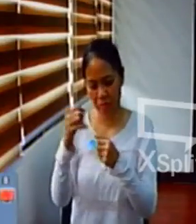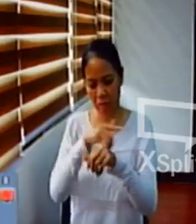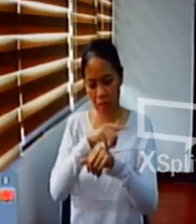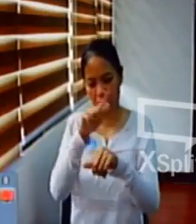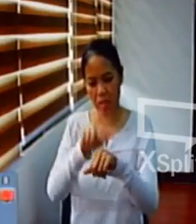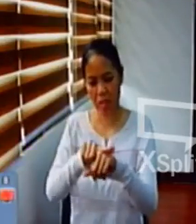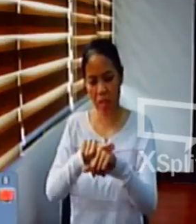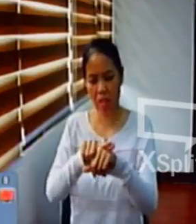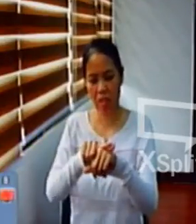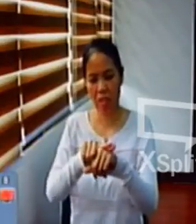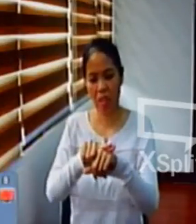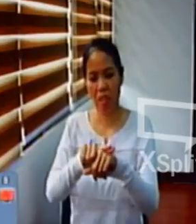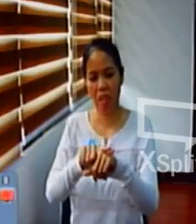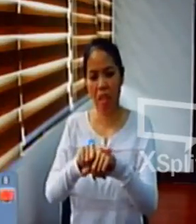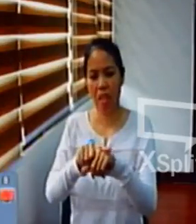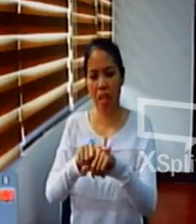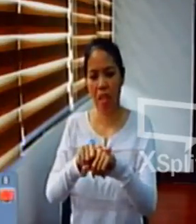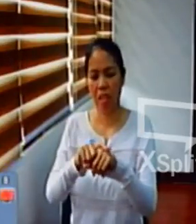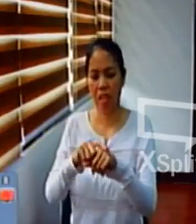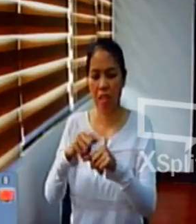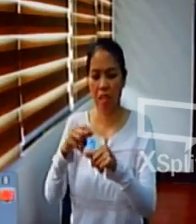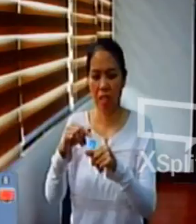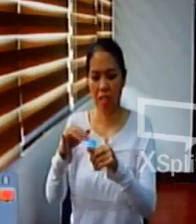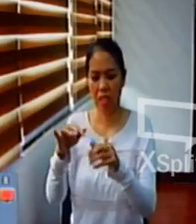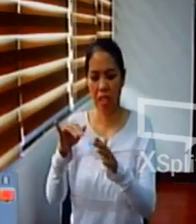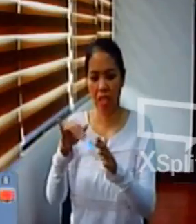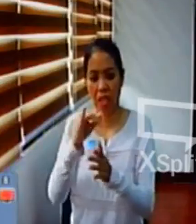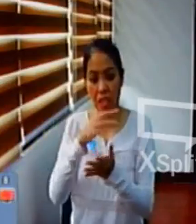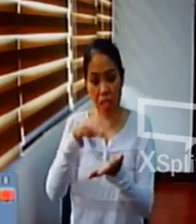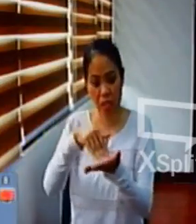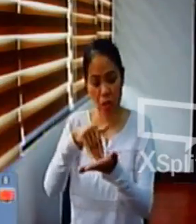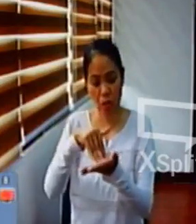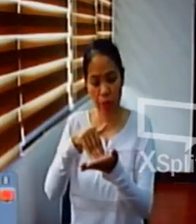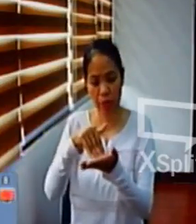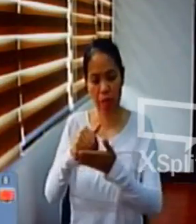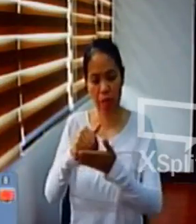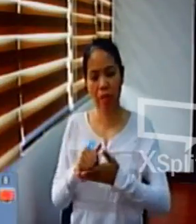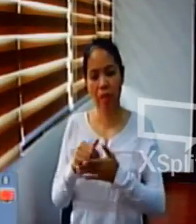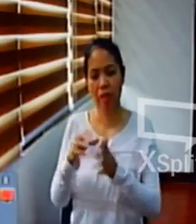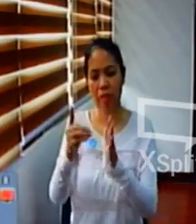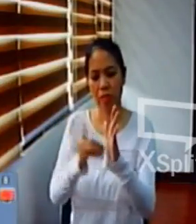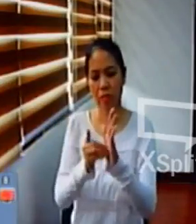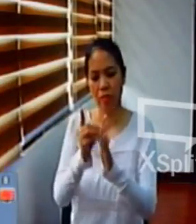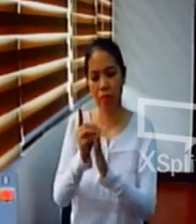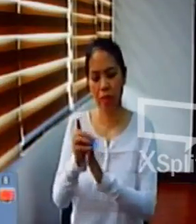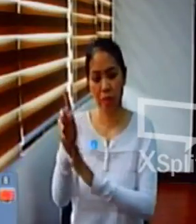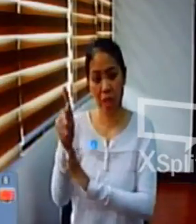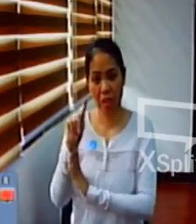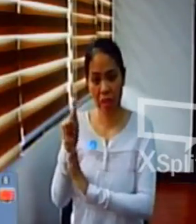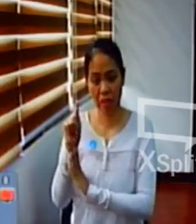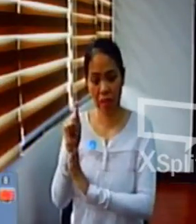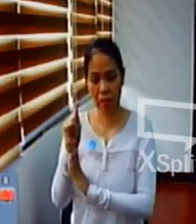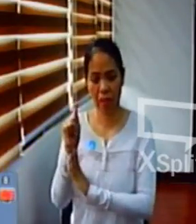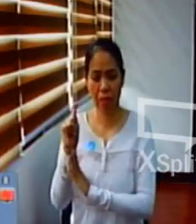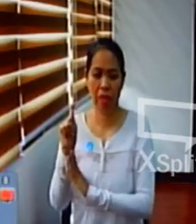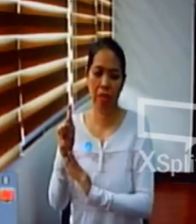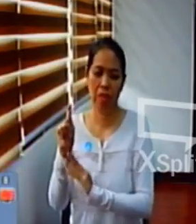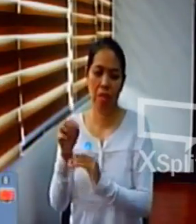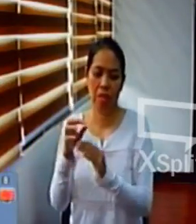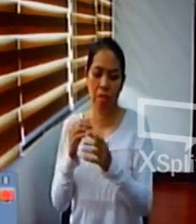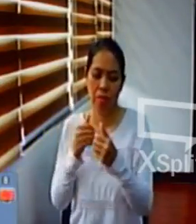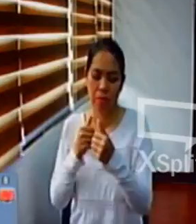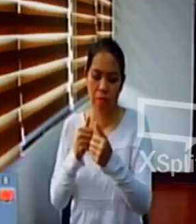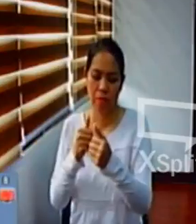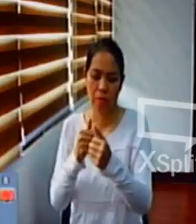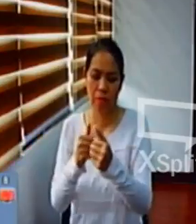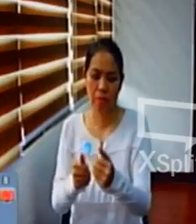in terms of vulnerability. Sadly, Your Honors, I observed that the developments in Tacloban have more or less followed